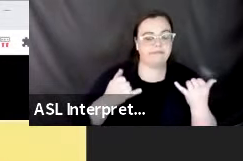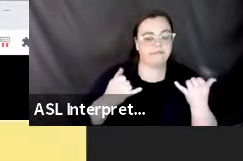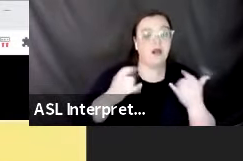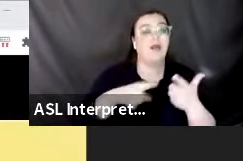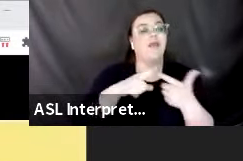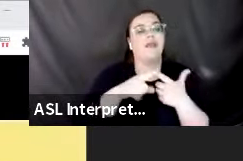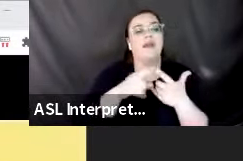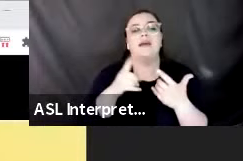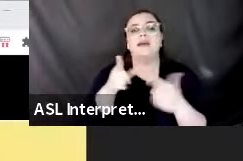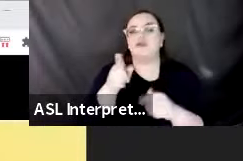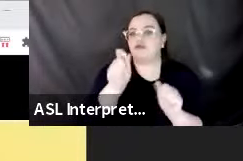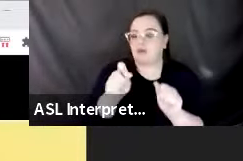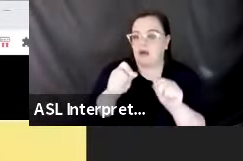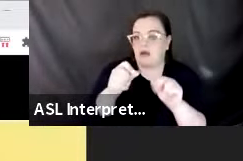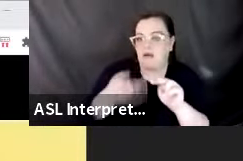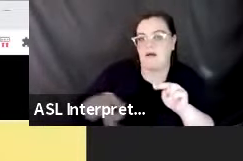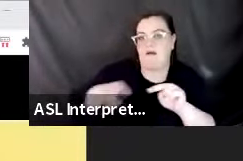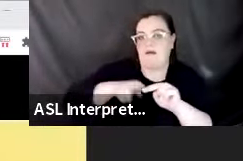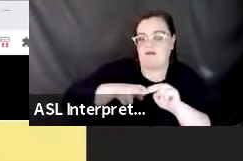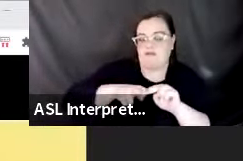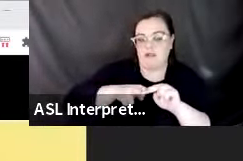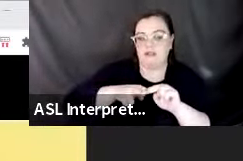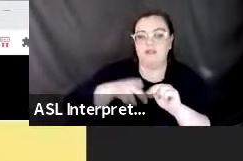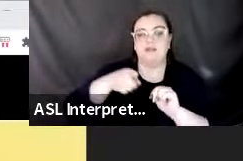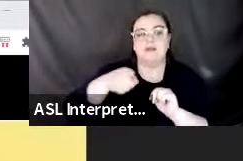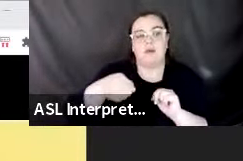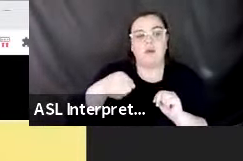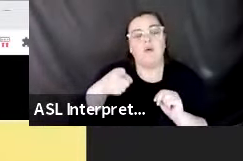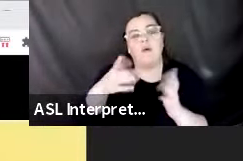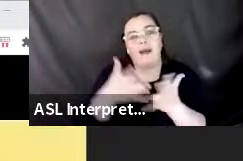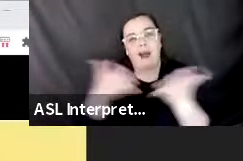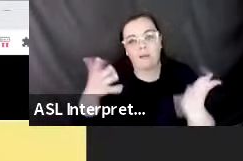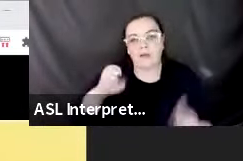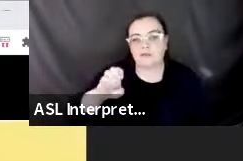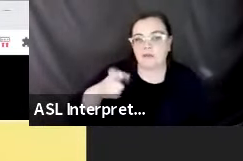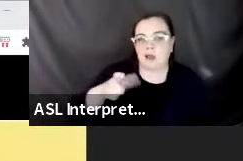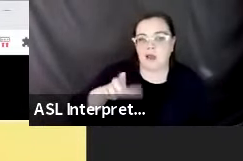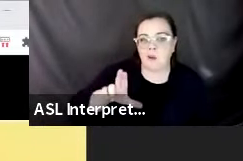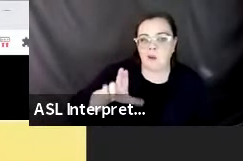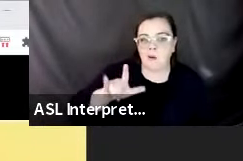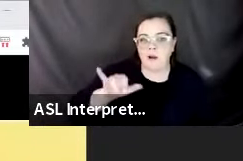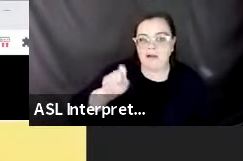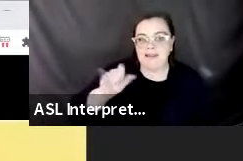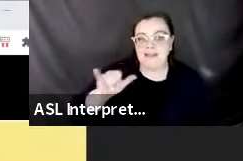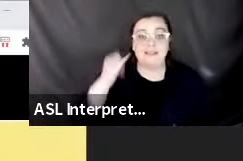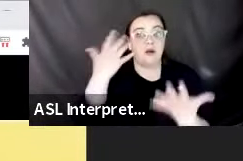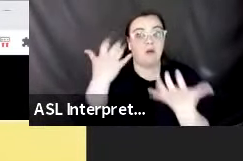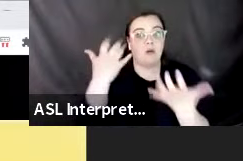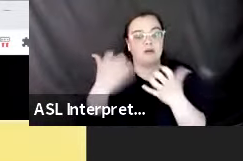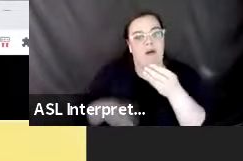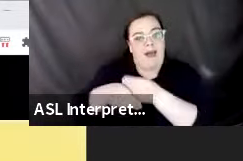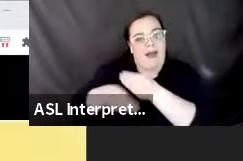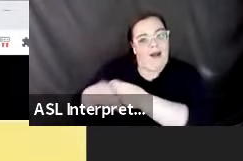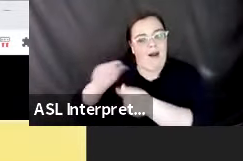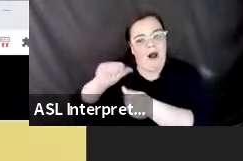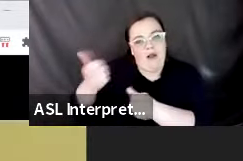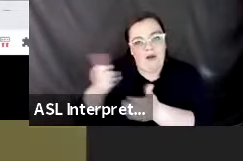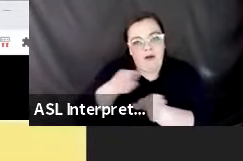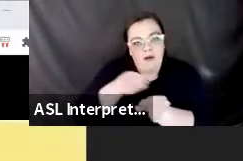then increase those amounts of exclusivity if they want to add areas.